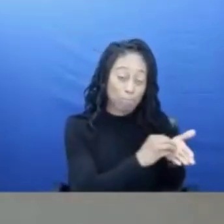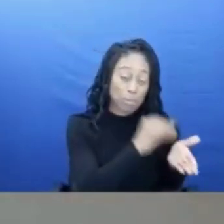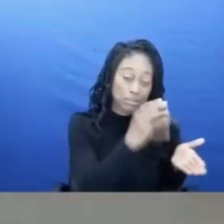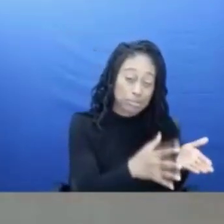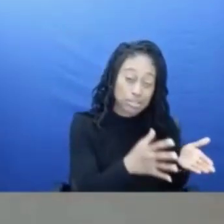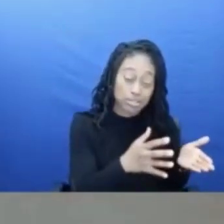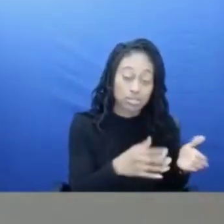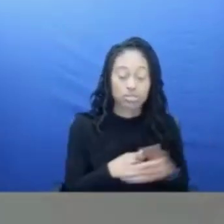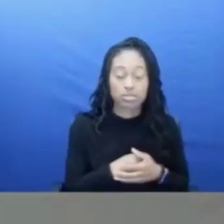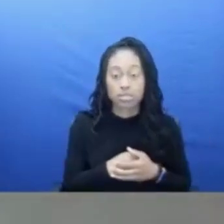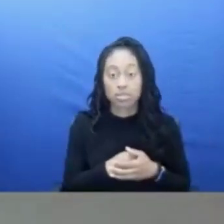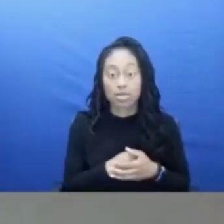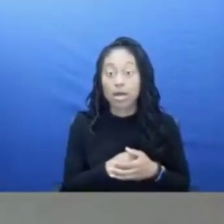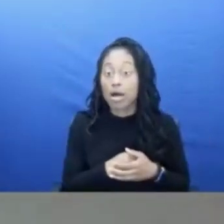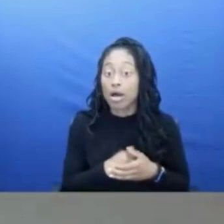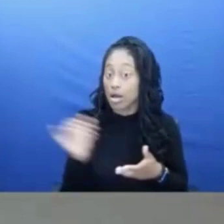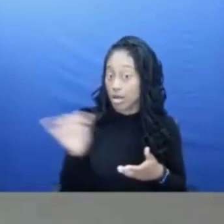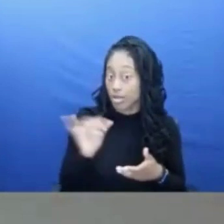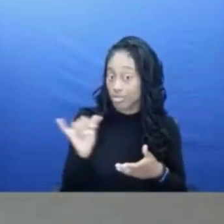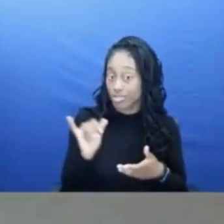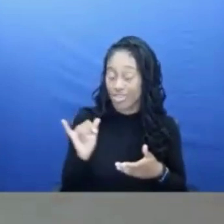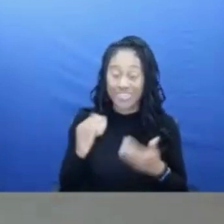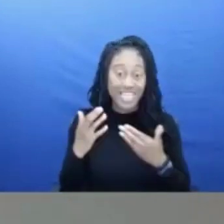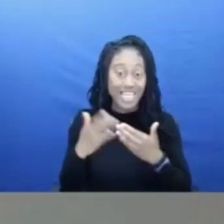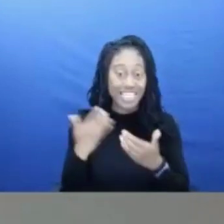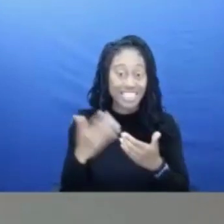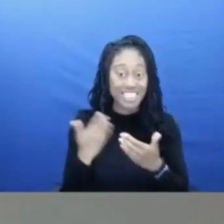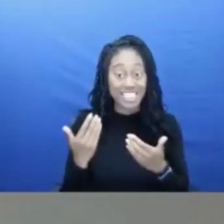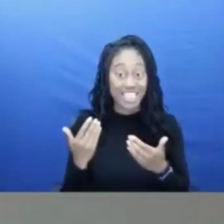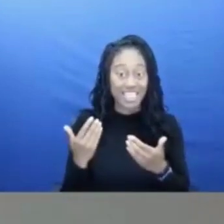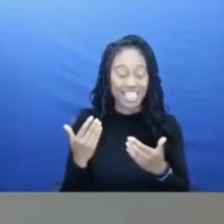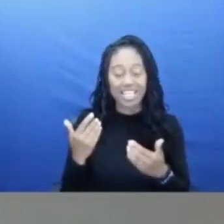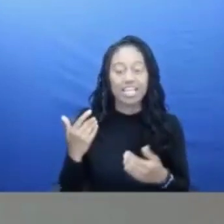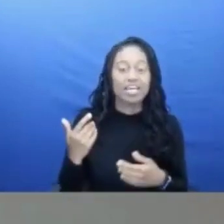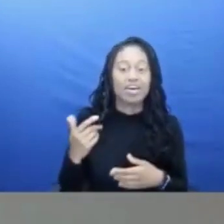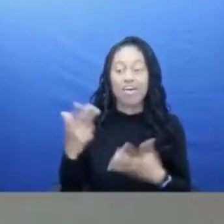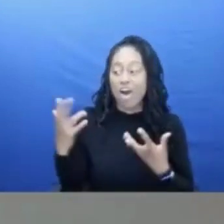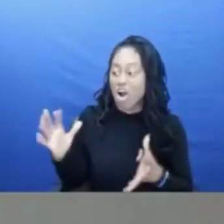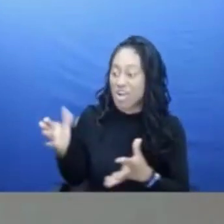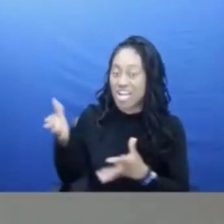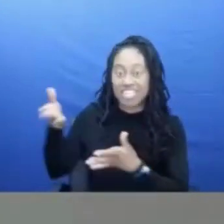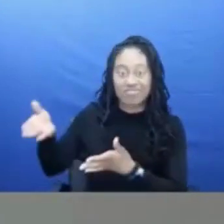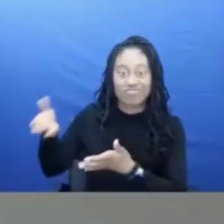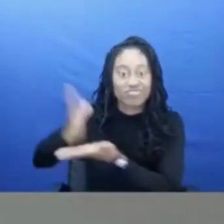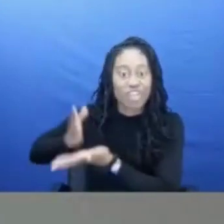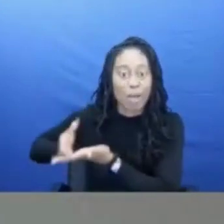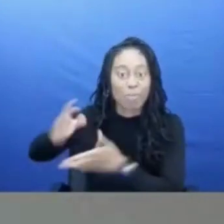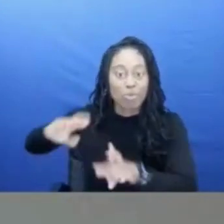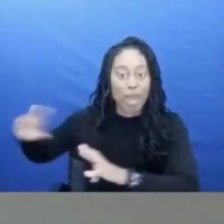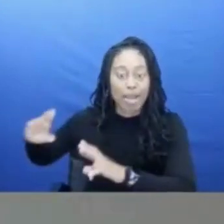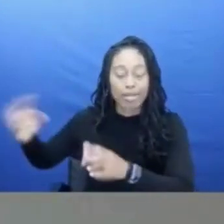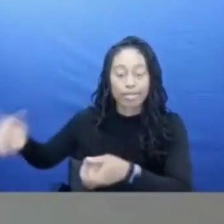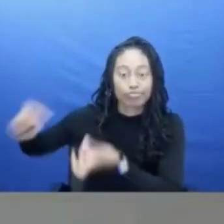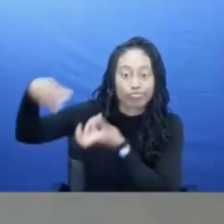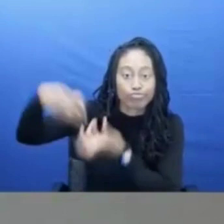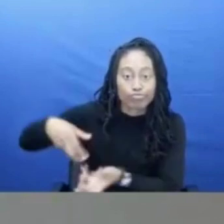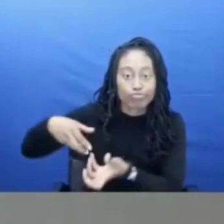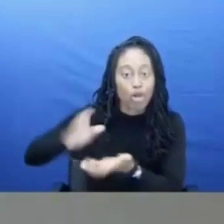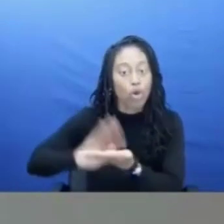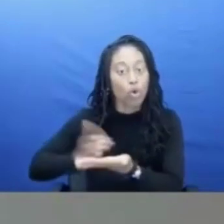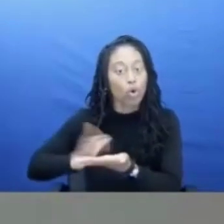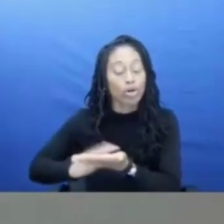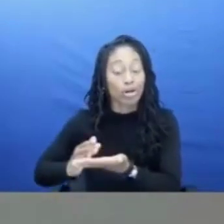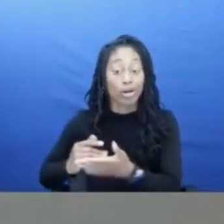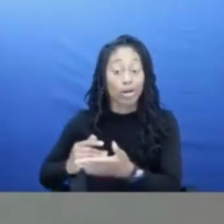fresh version does. They also are usually more convenient, as in they come already chopped and ready to be